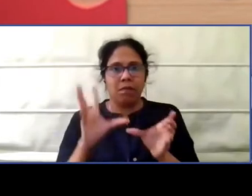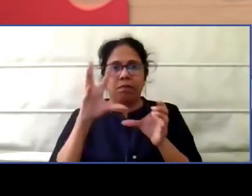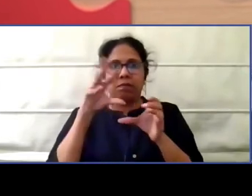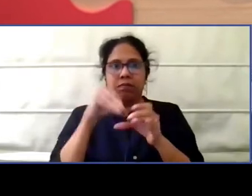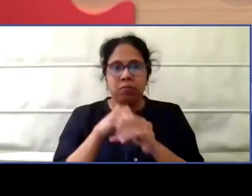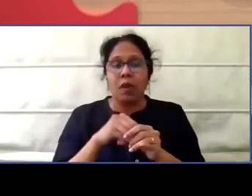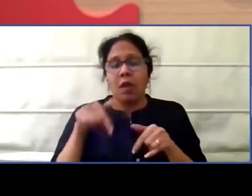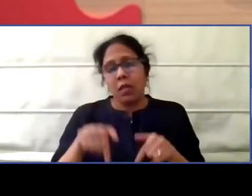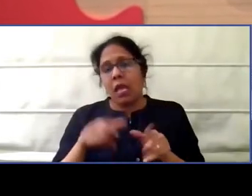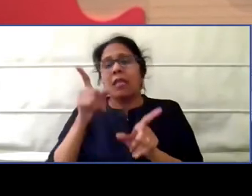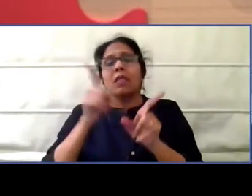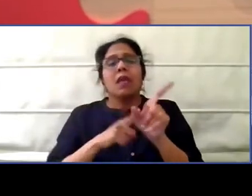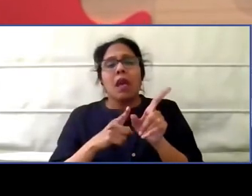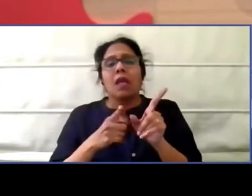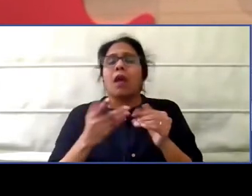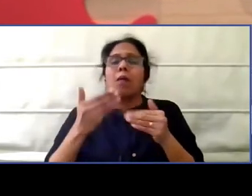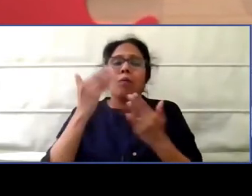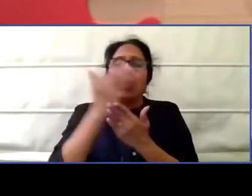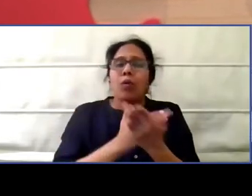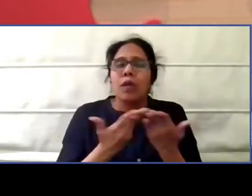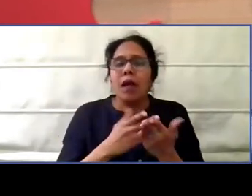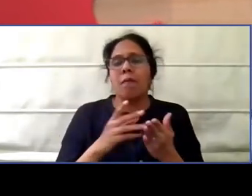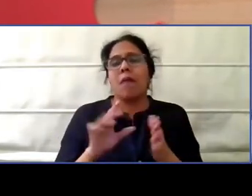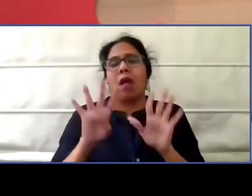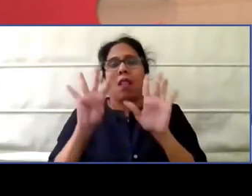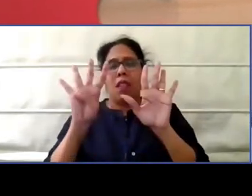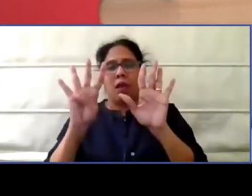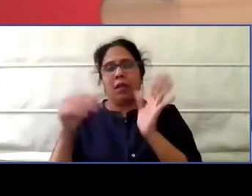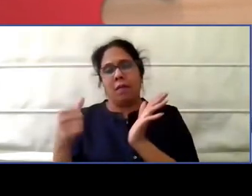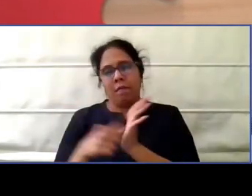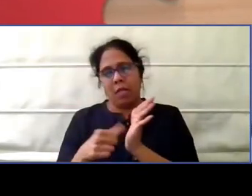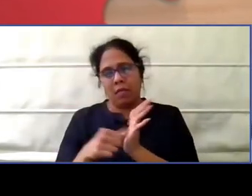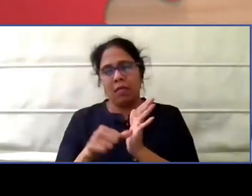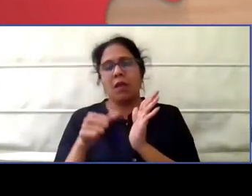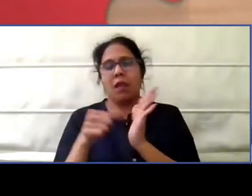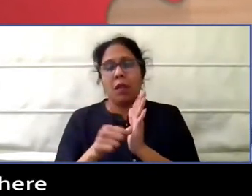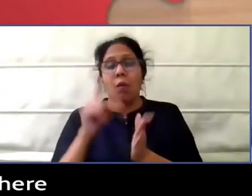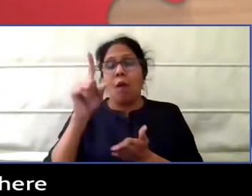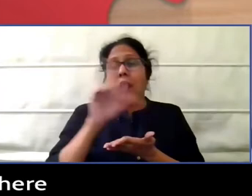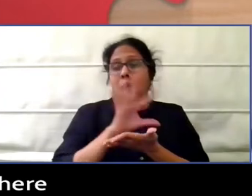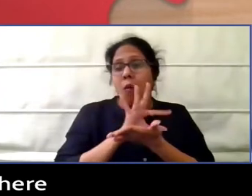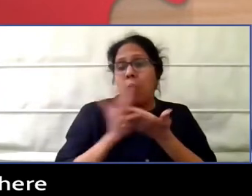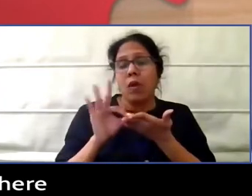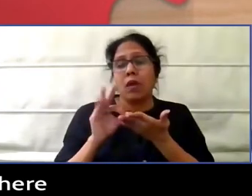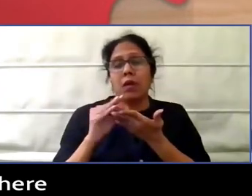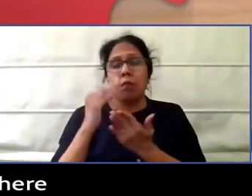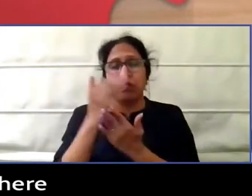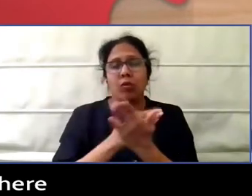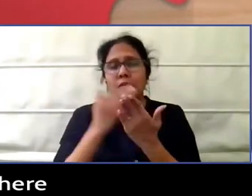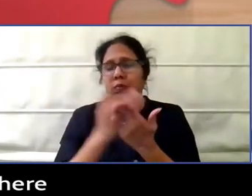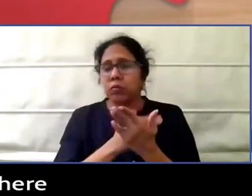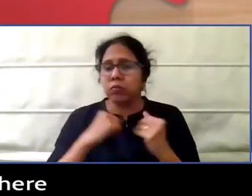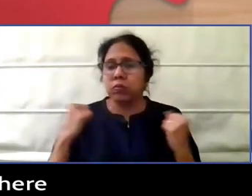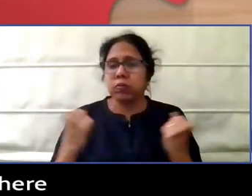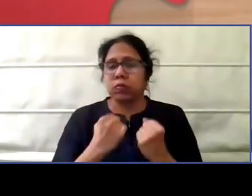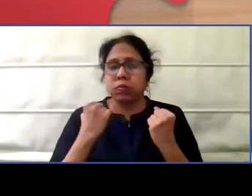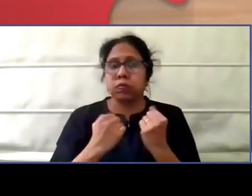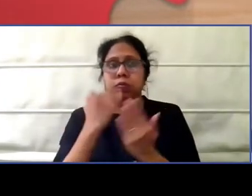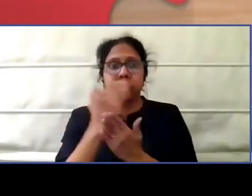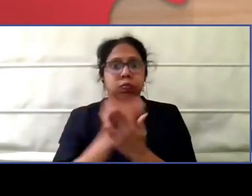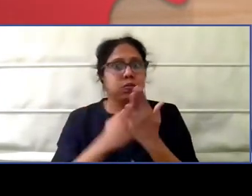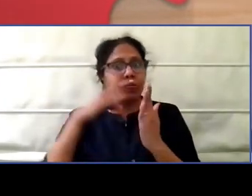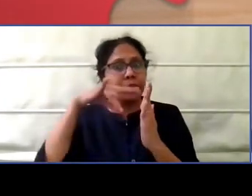9 months, and then 1 week very intense, which is a part of this fellowship program, where